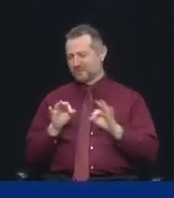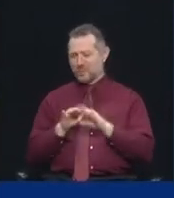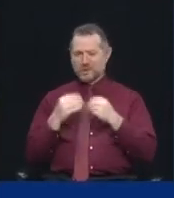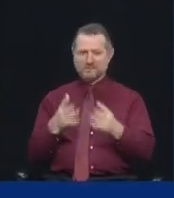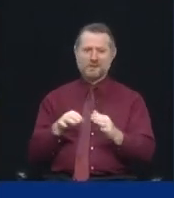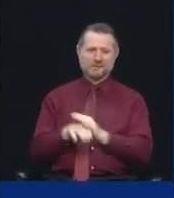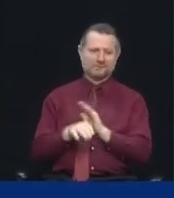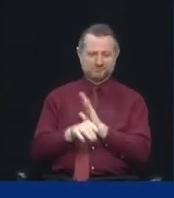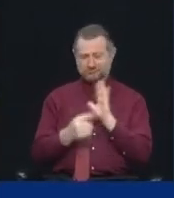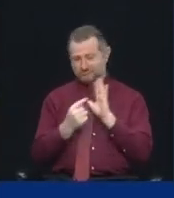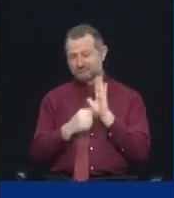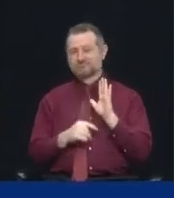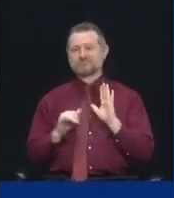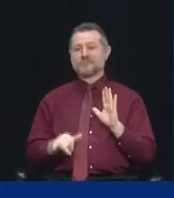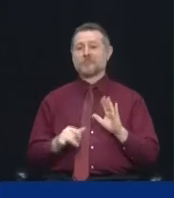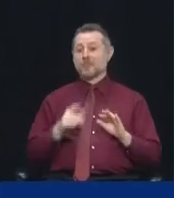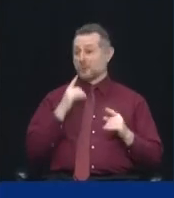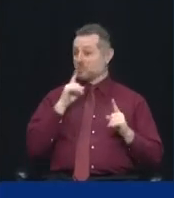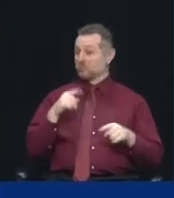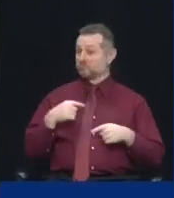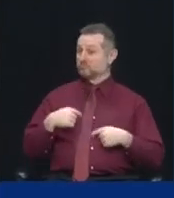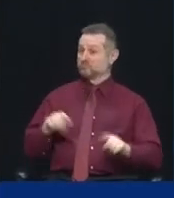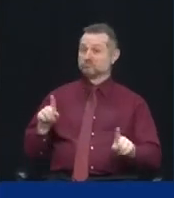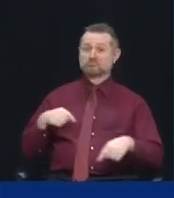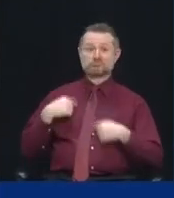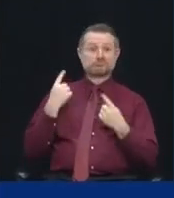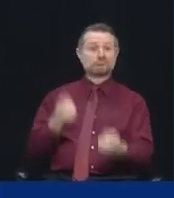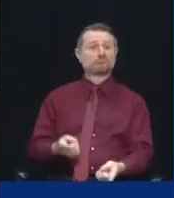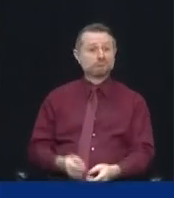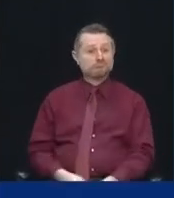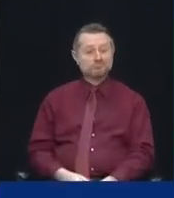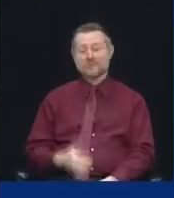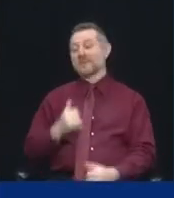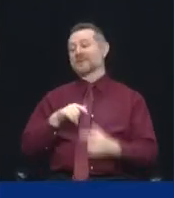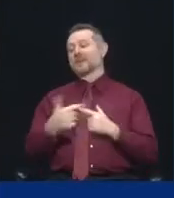And it has been working. Next question, operator.